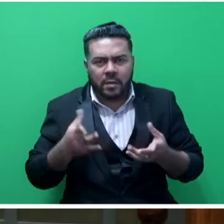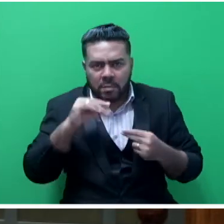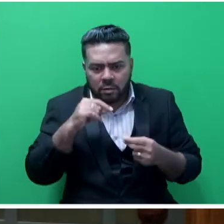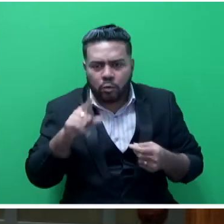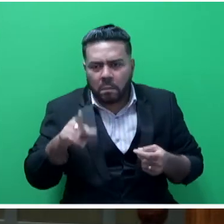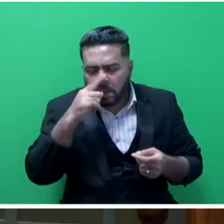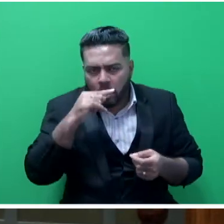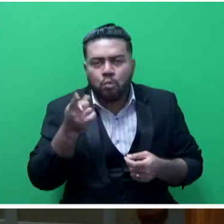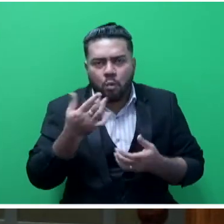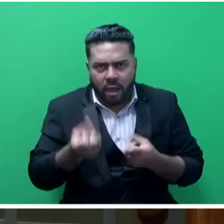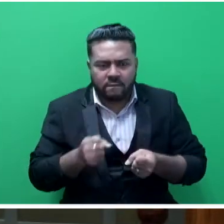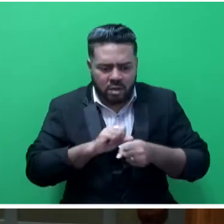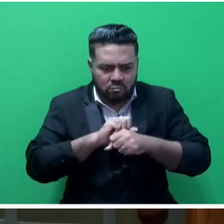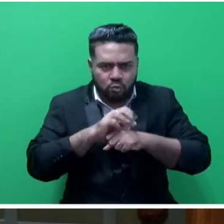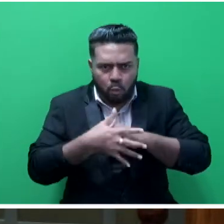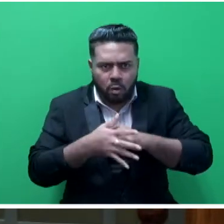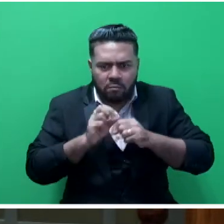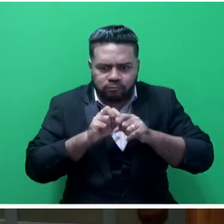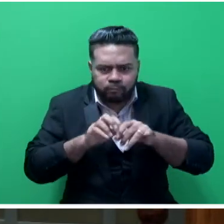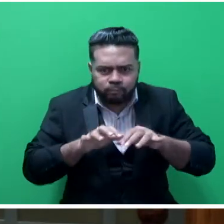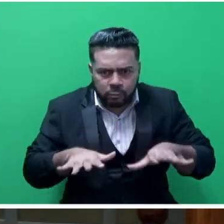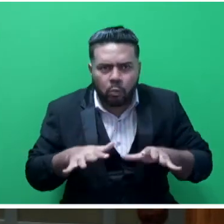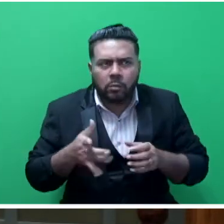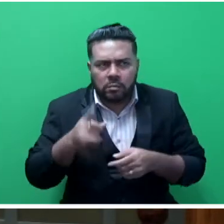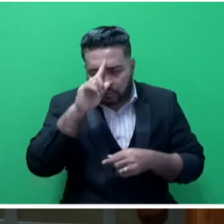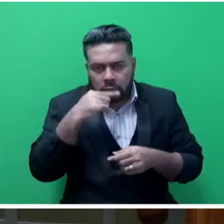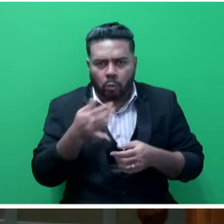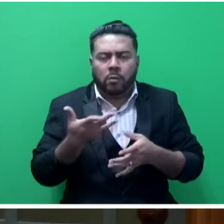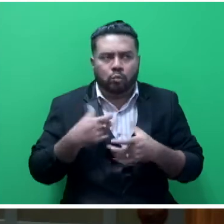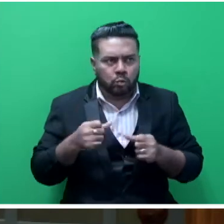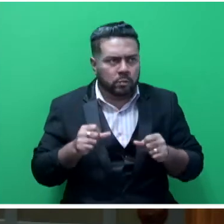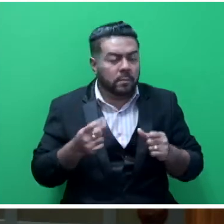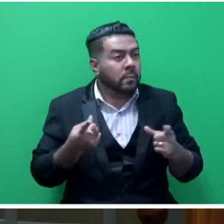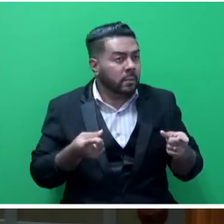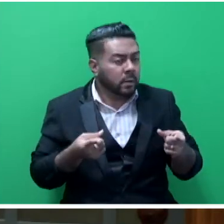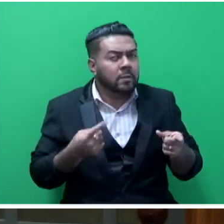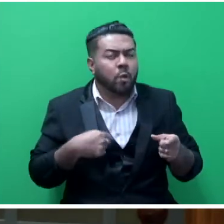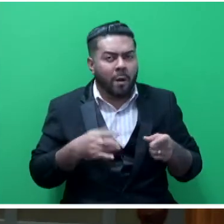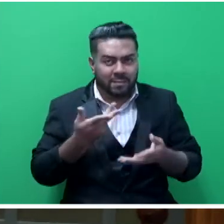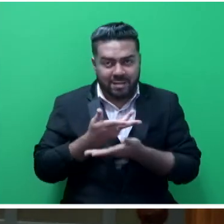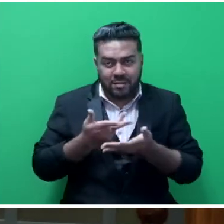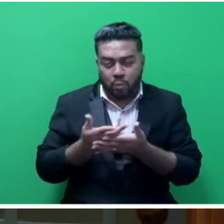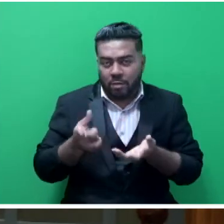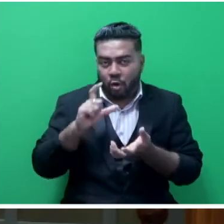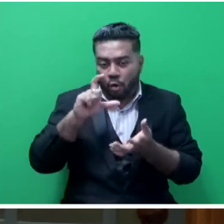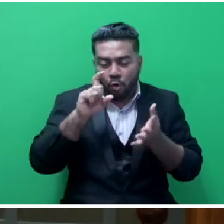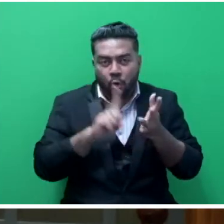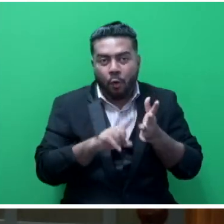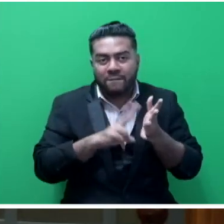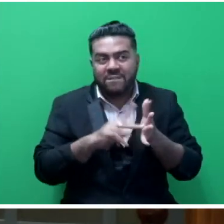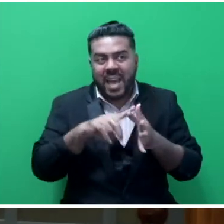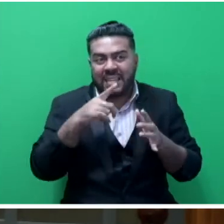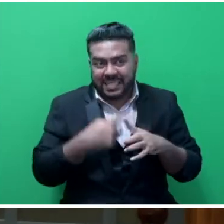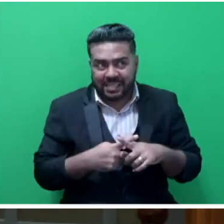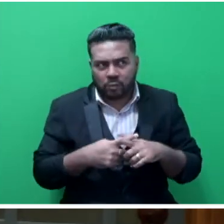those that have COVID-19. Honourable Speaker, we've made it very clear that in our discussions with COVAX, they were going to supply the first